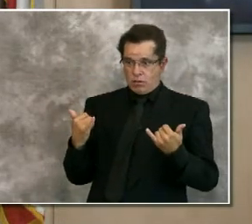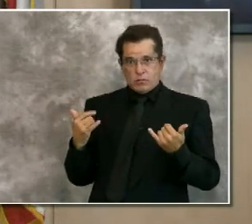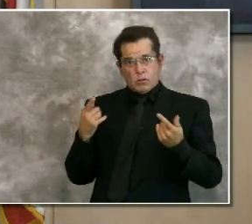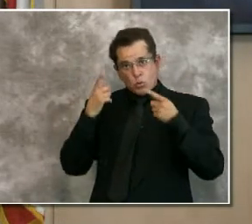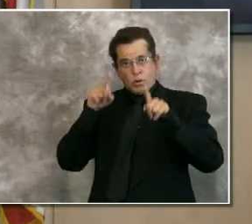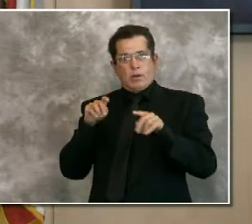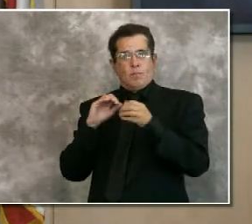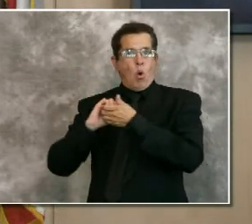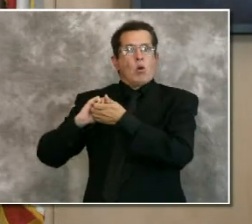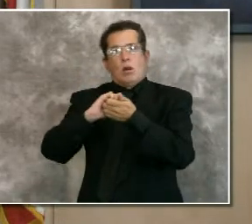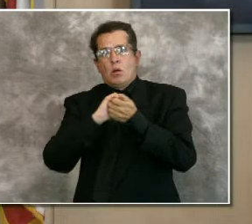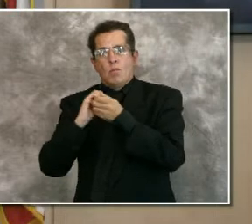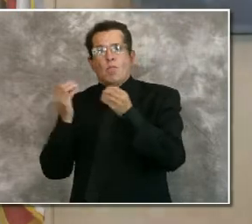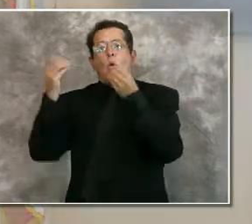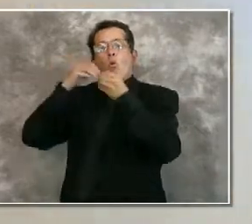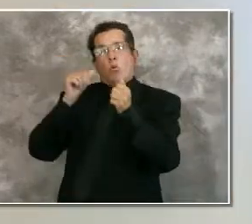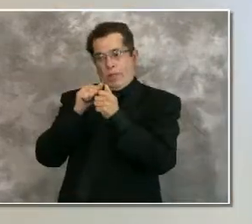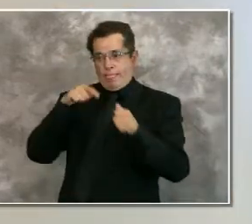today?